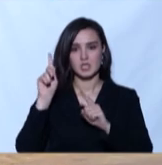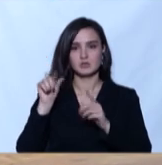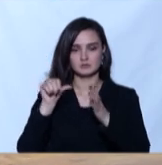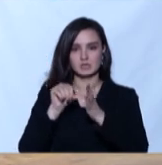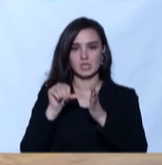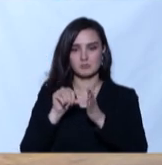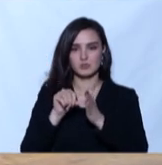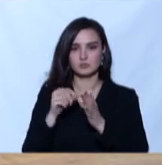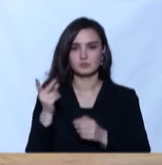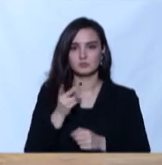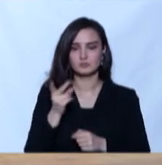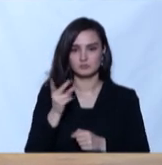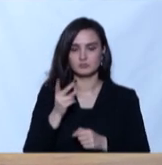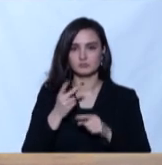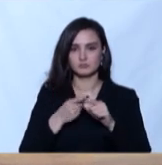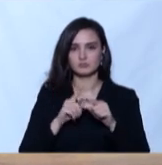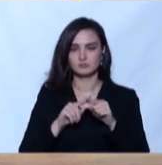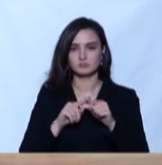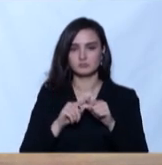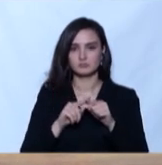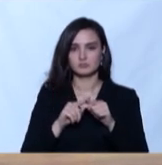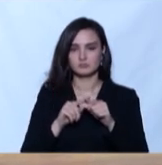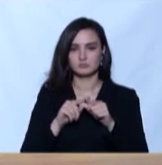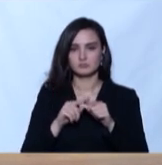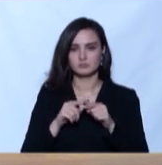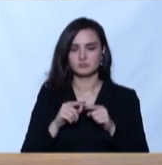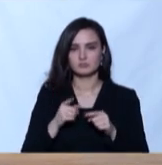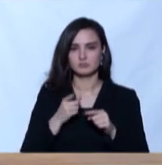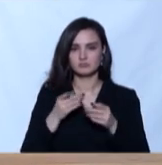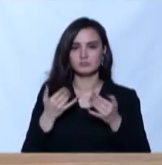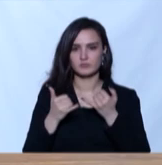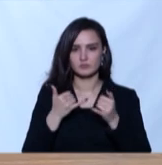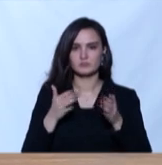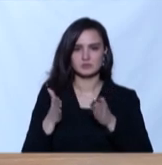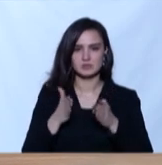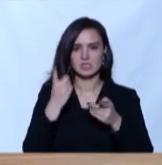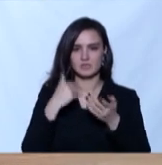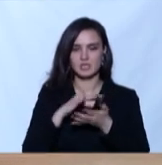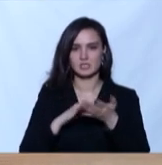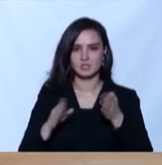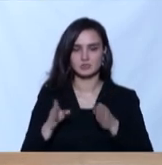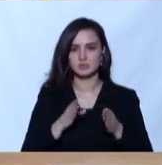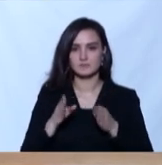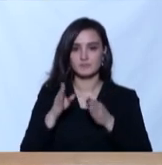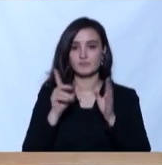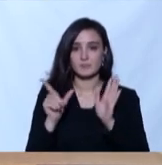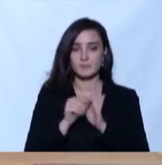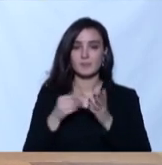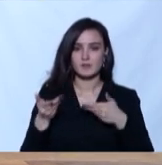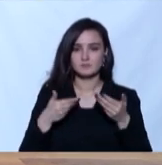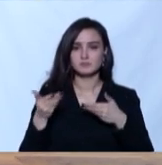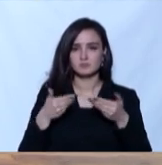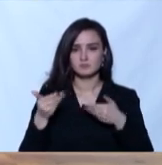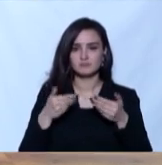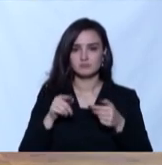and Toto, Scarecrow, Tin Man, and Cowardly Lion walked further down the yellow brick road. Together they walked and walked until